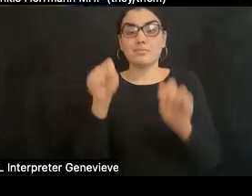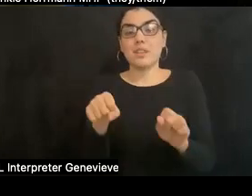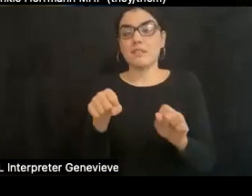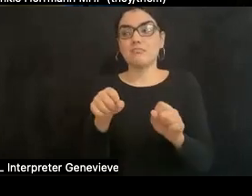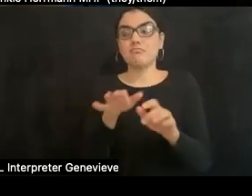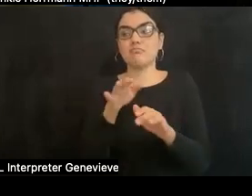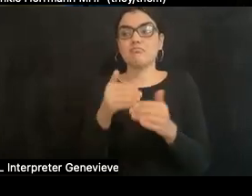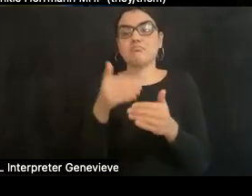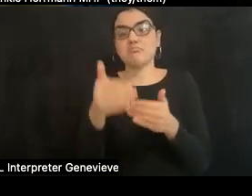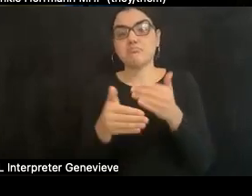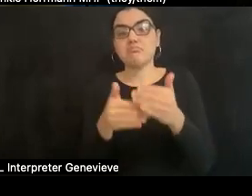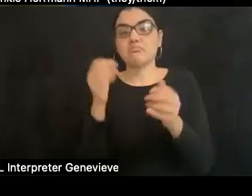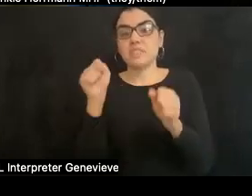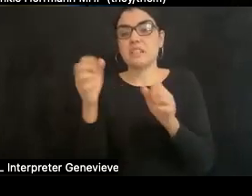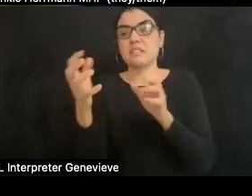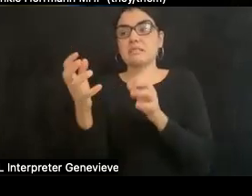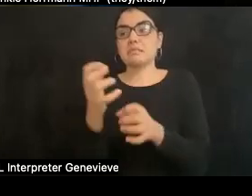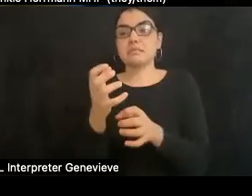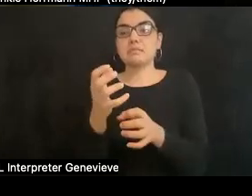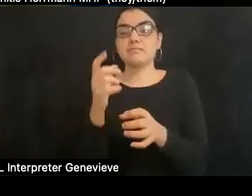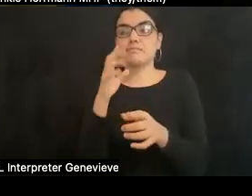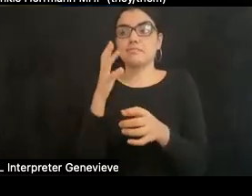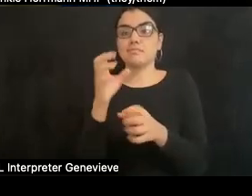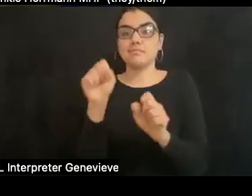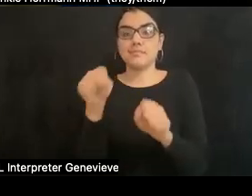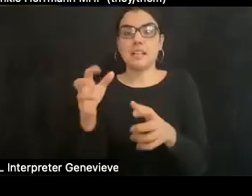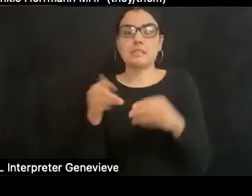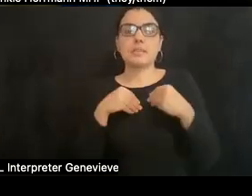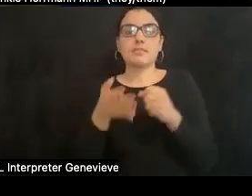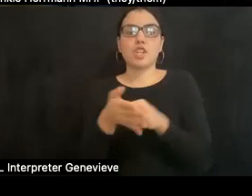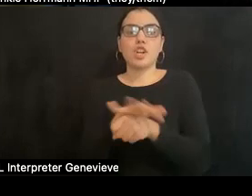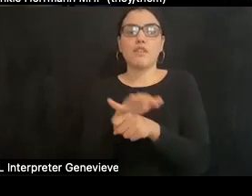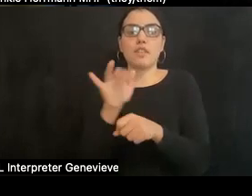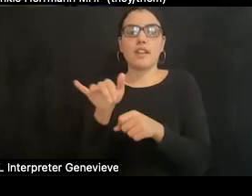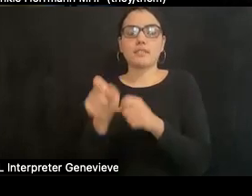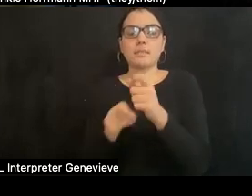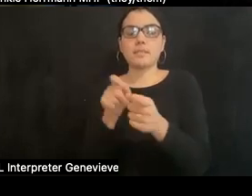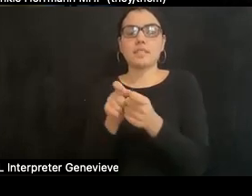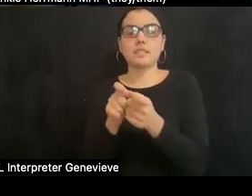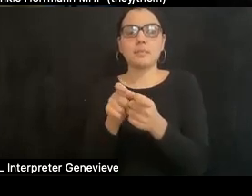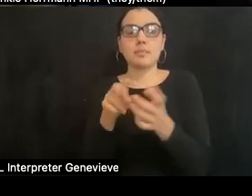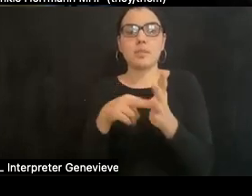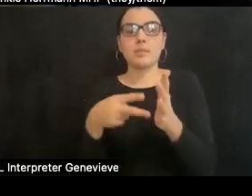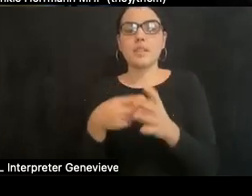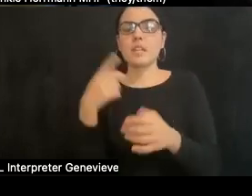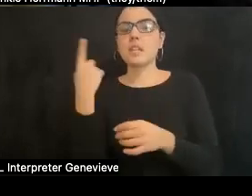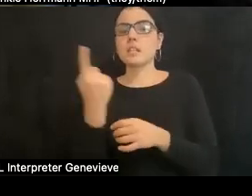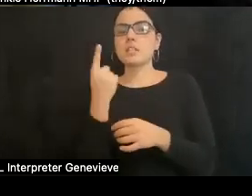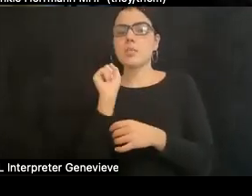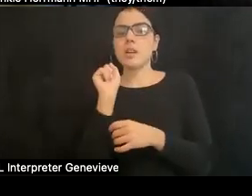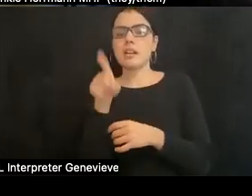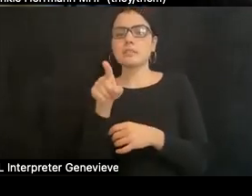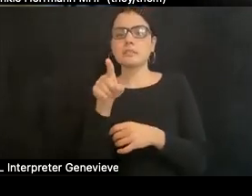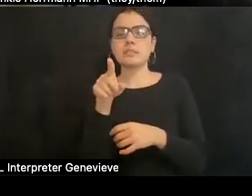to pursue getting coverage for that particular specialist. Perfect. And can you repeat, someone had asked about this, can